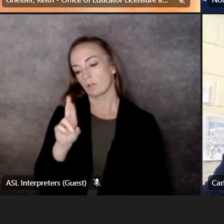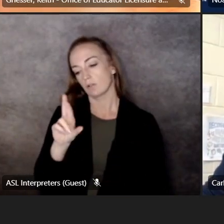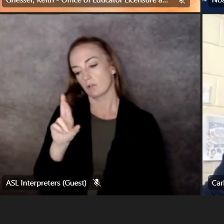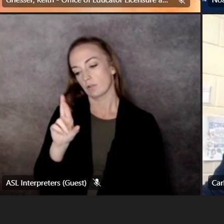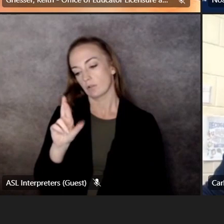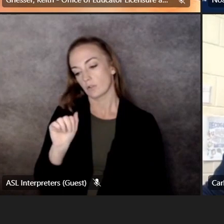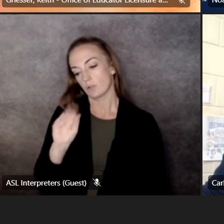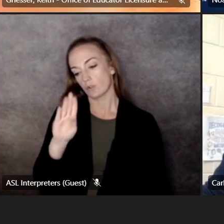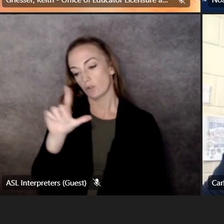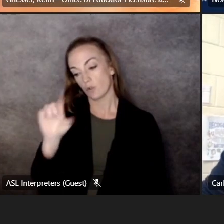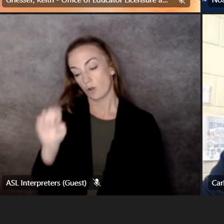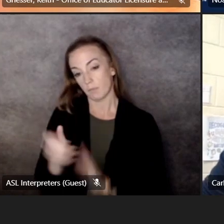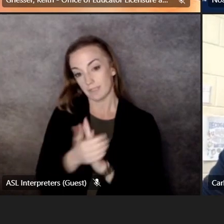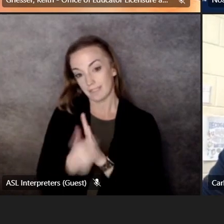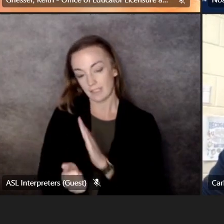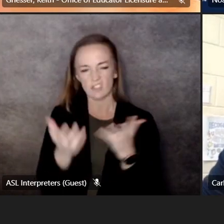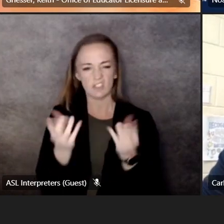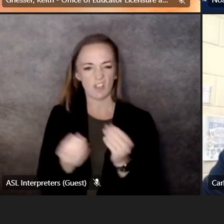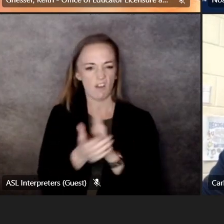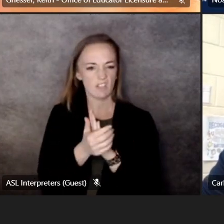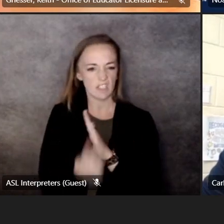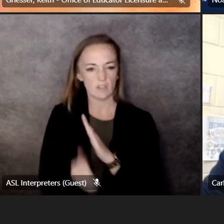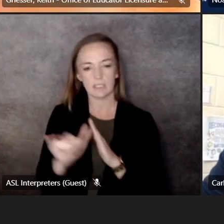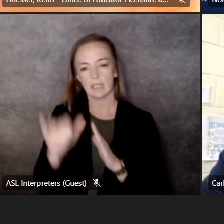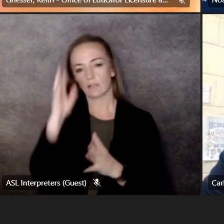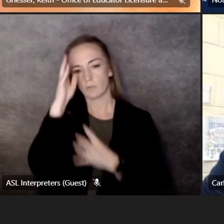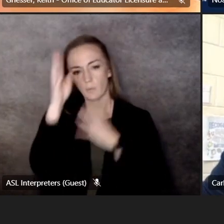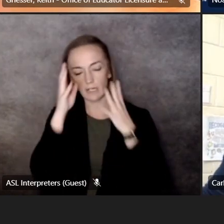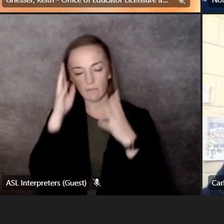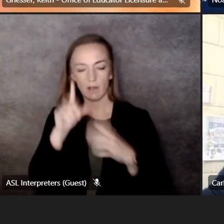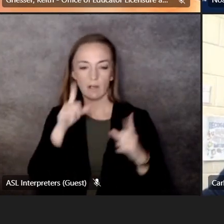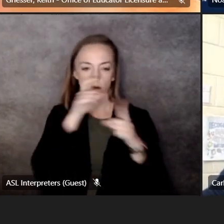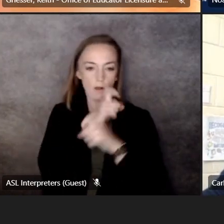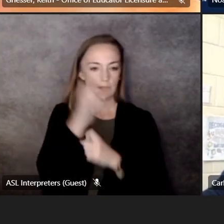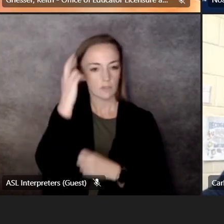century skills. It's the creativity, complex reasoning, and problem solving,